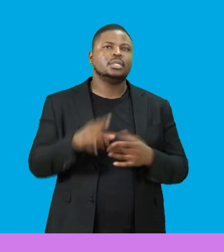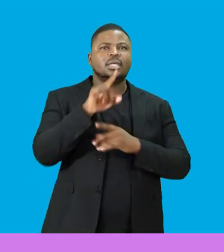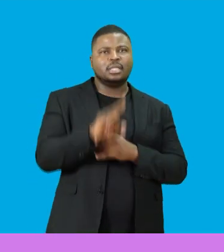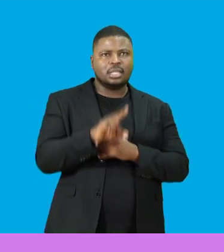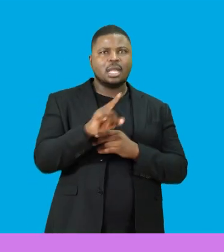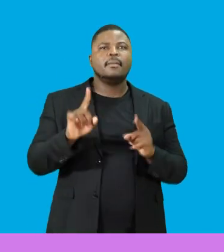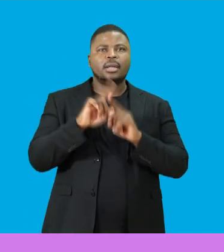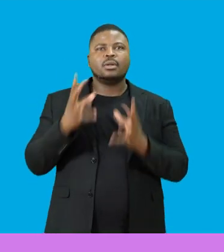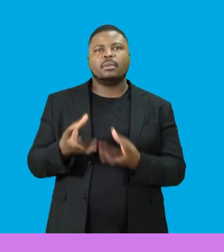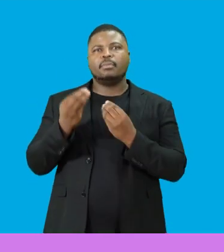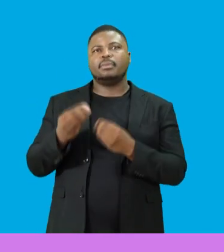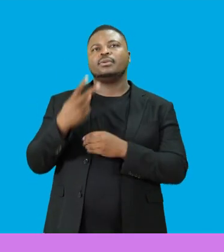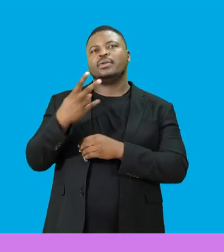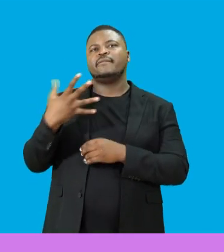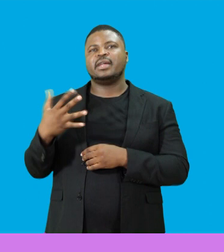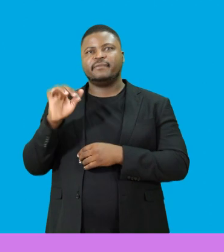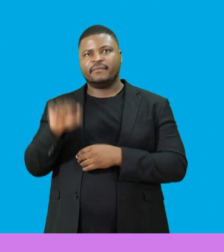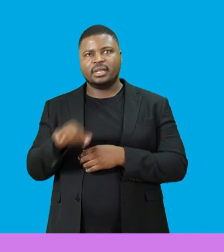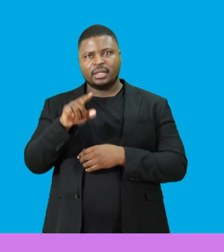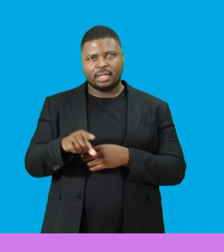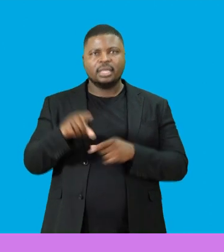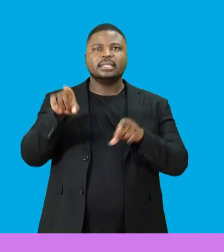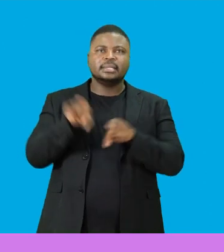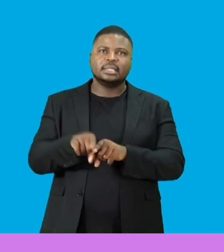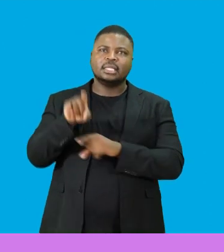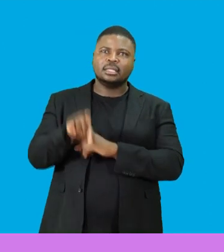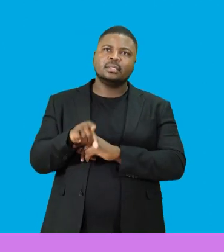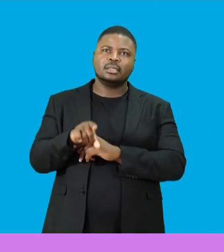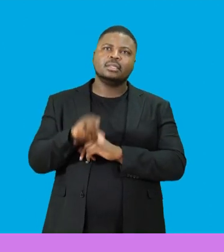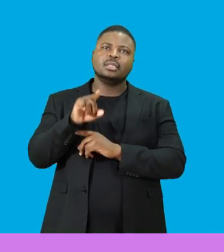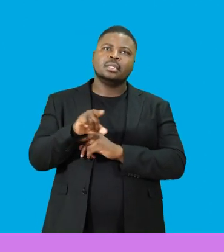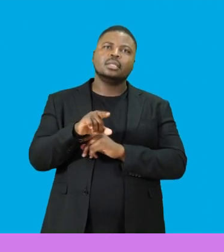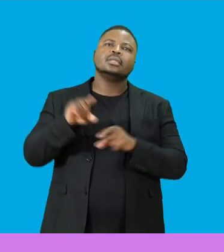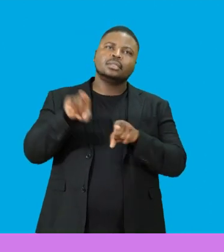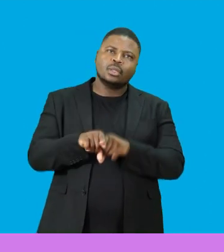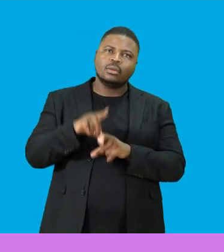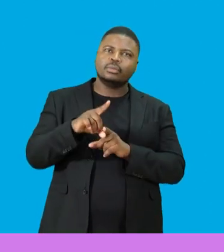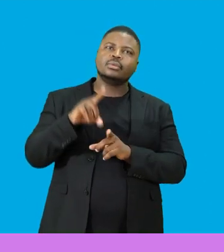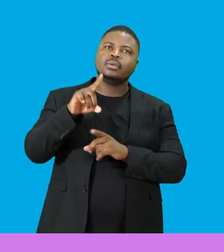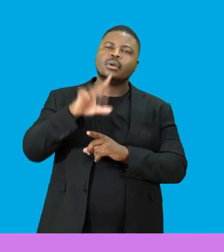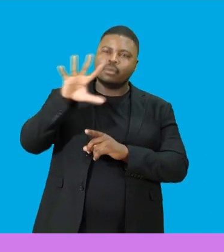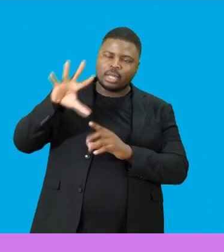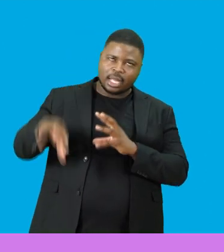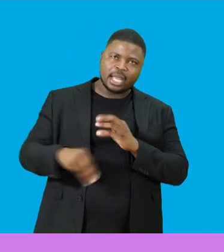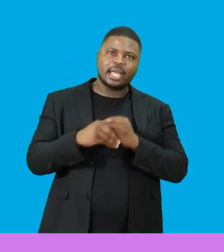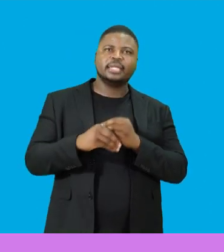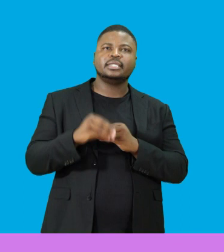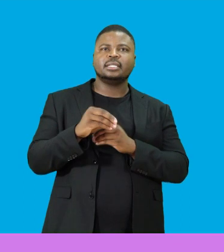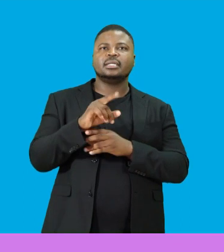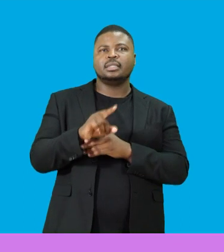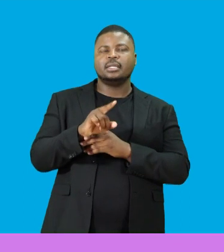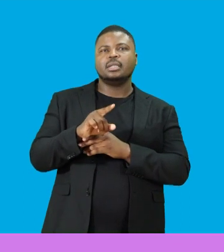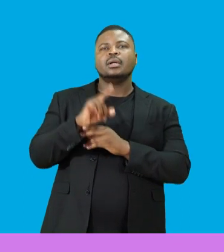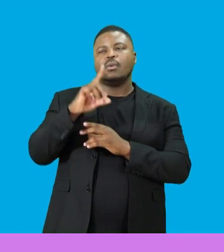which gives you 25. But there is a 70 rand that does not amount to 100. So what do we do? Because they said and part thereof. It means we add 100 rand. So it